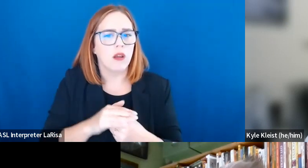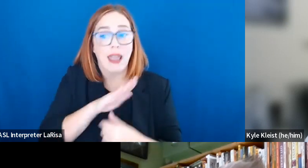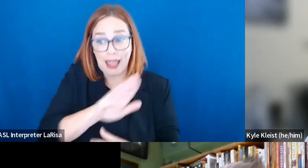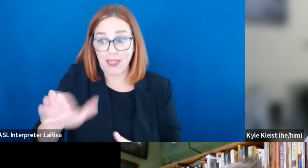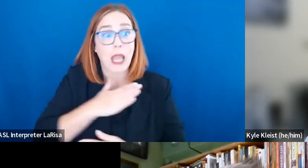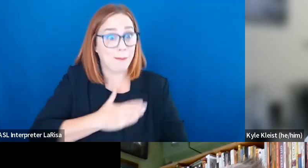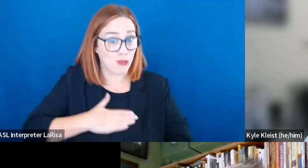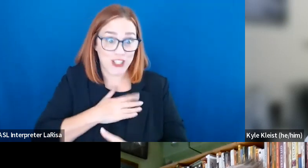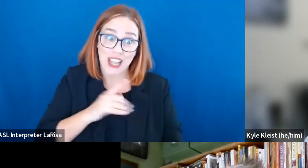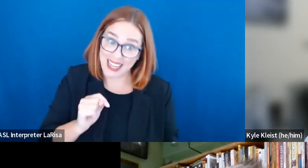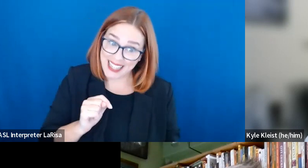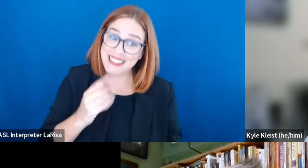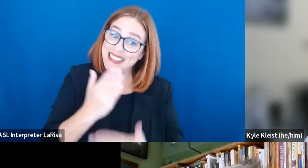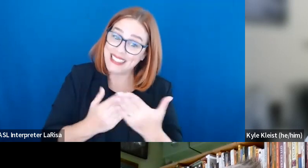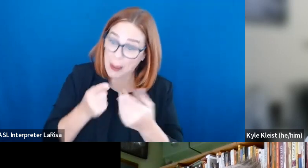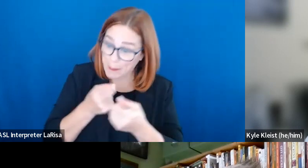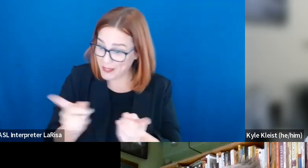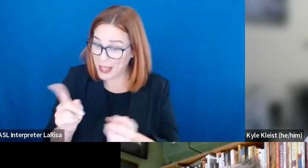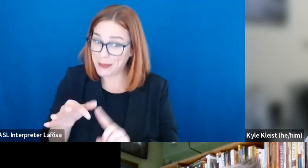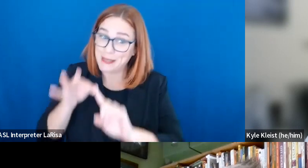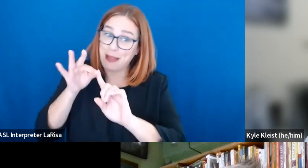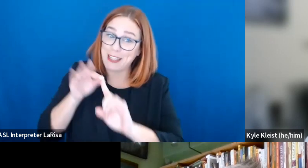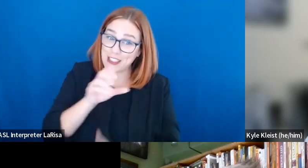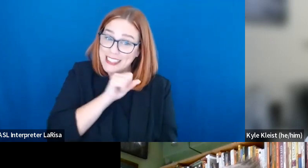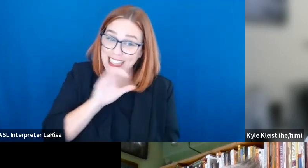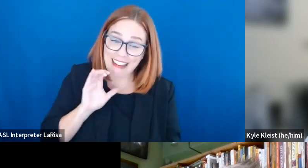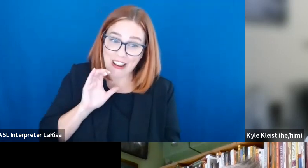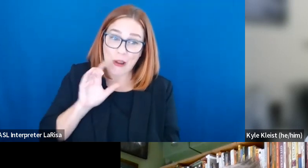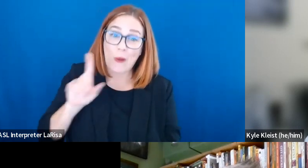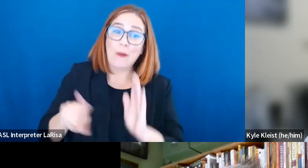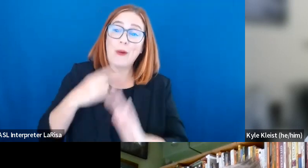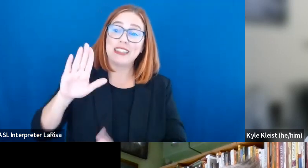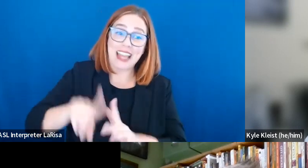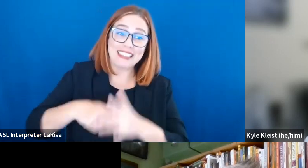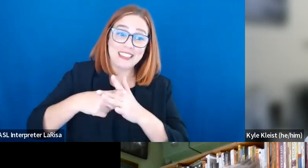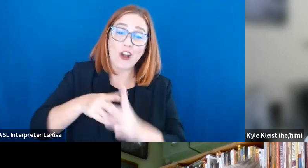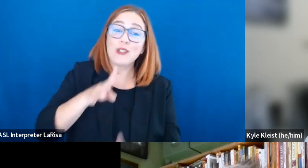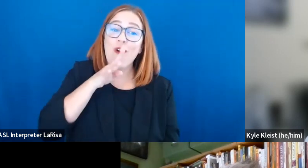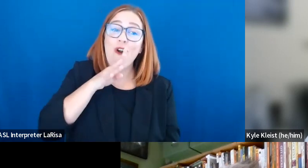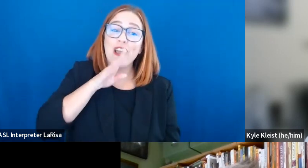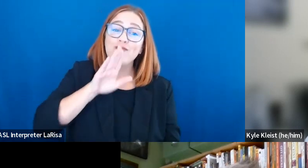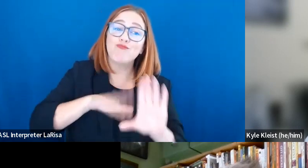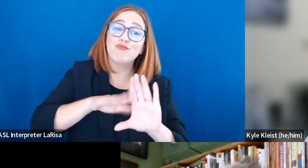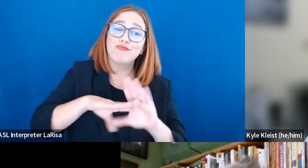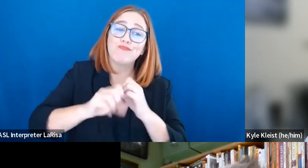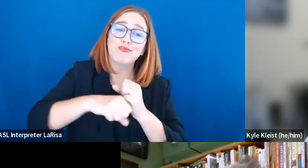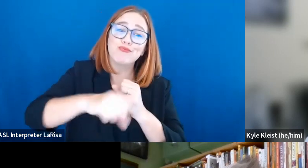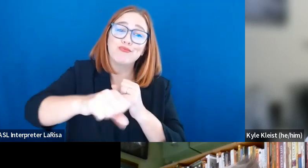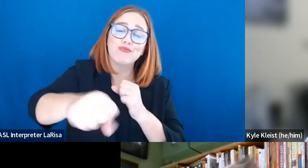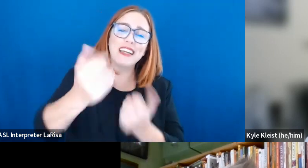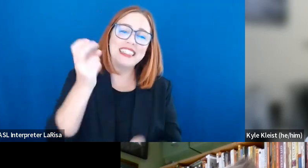get going, especially the seniors, it's hard to stop them, which is great.